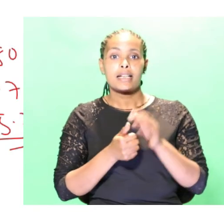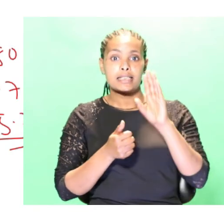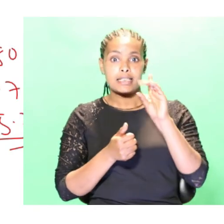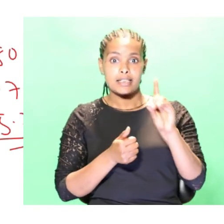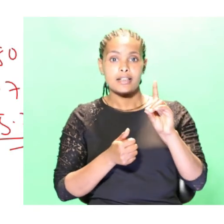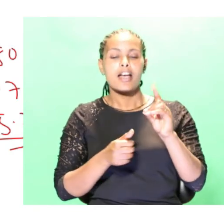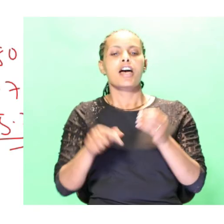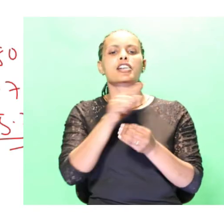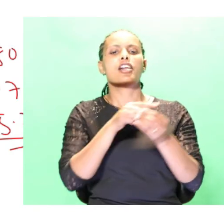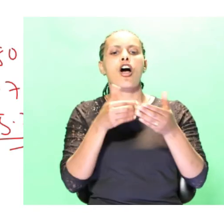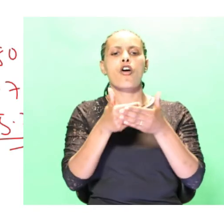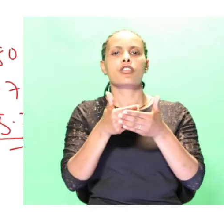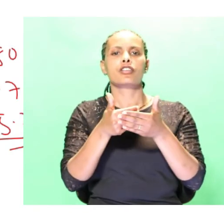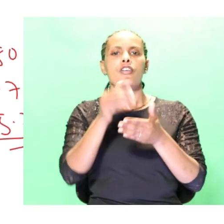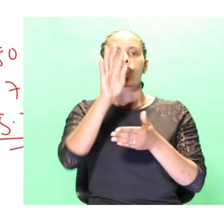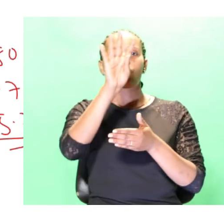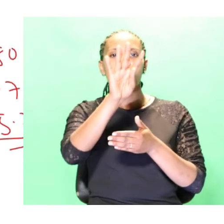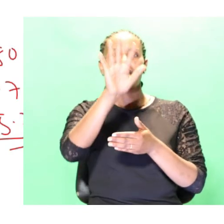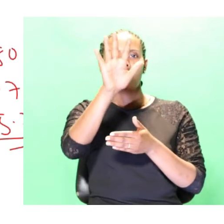D round